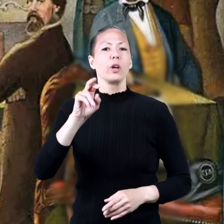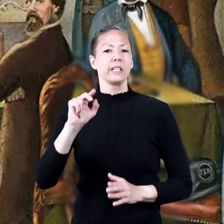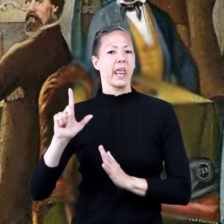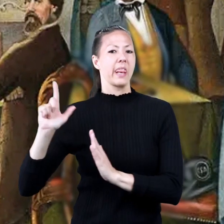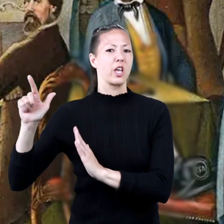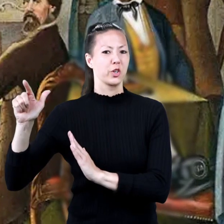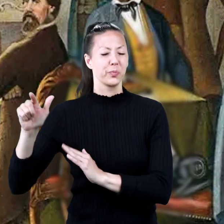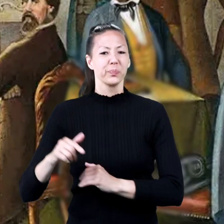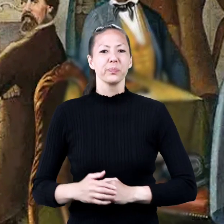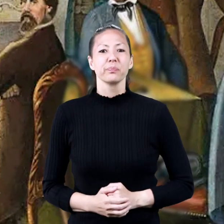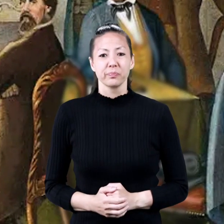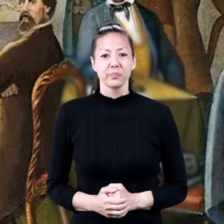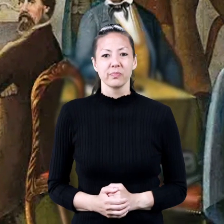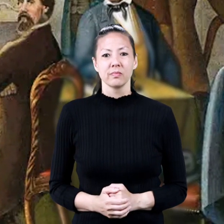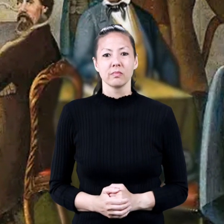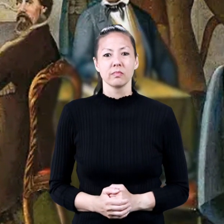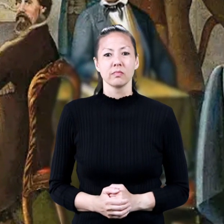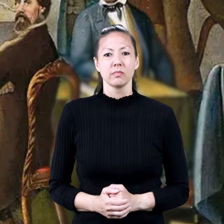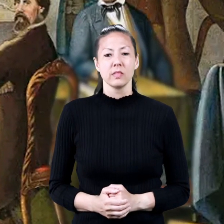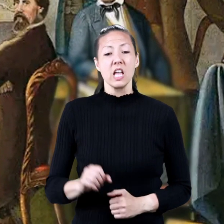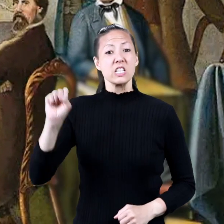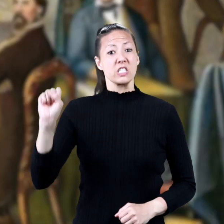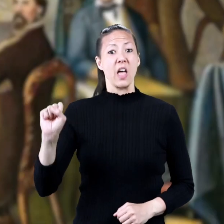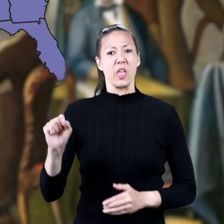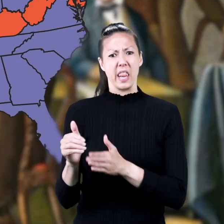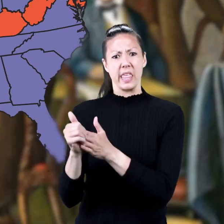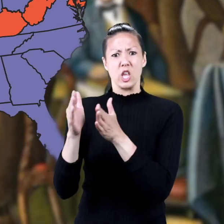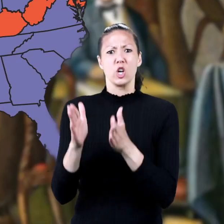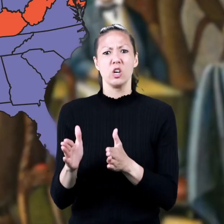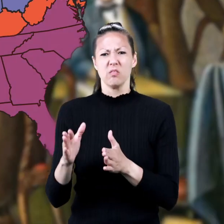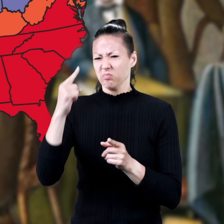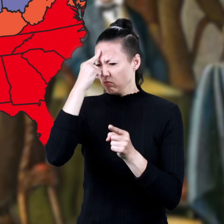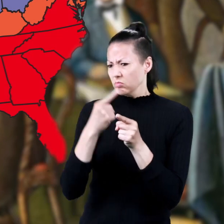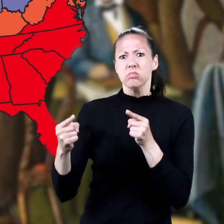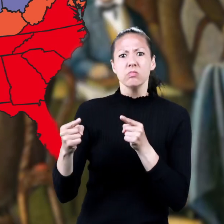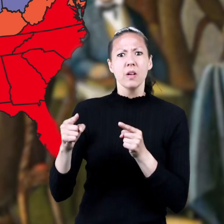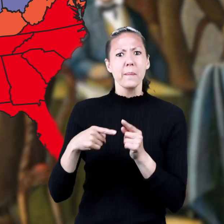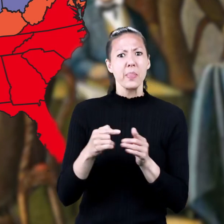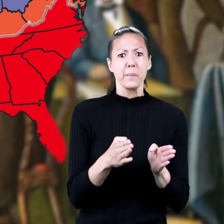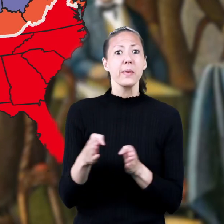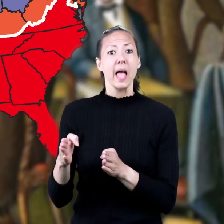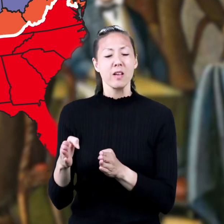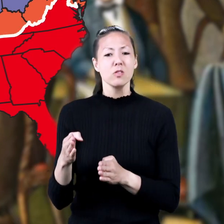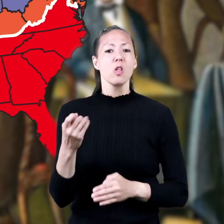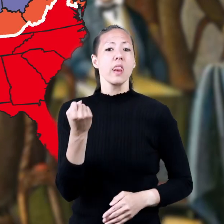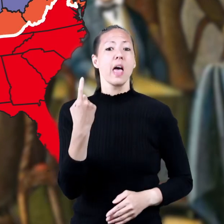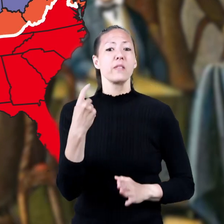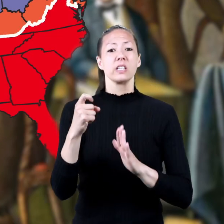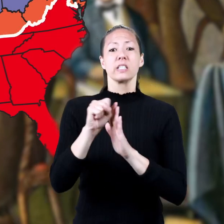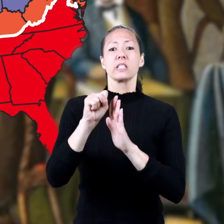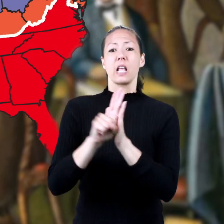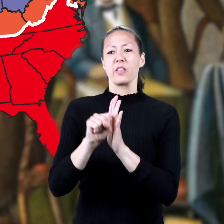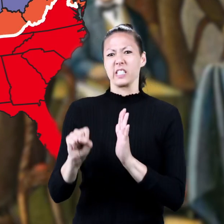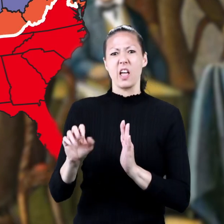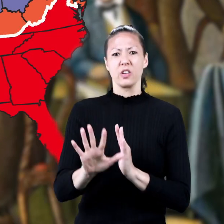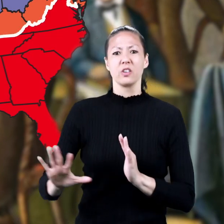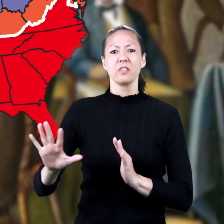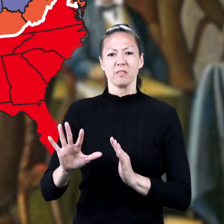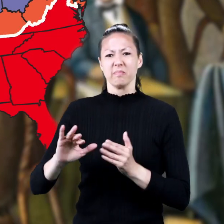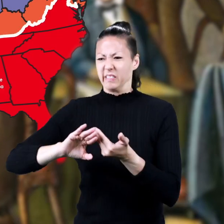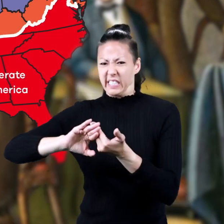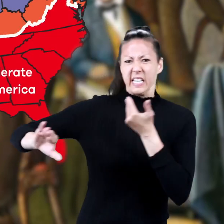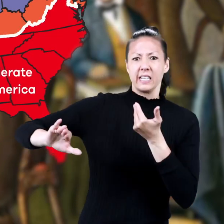Southern leaders disagreed with this plan, and so 11 Southern states seceded from the Union and formed